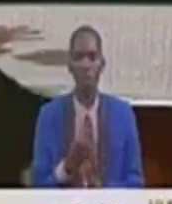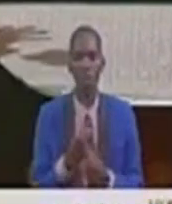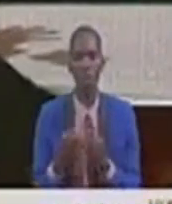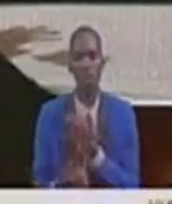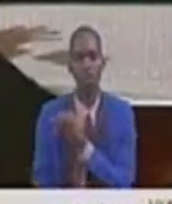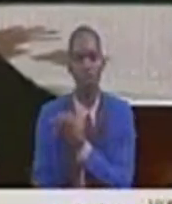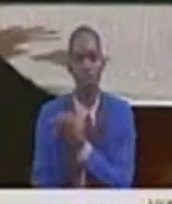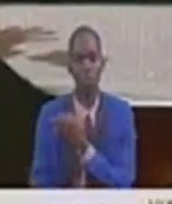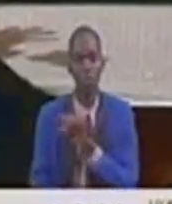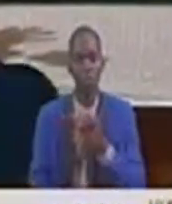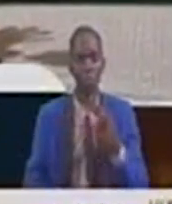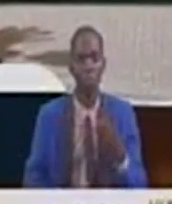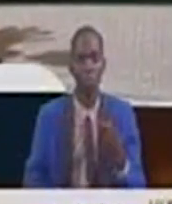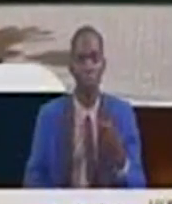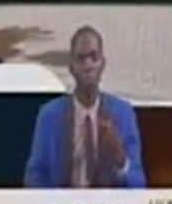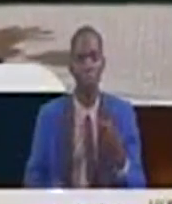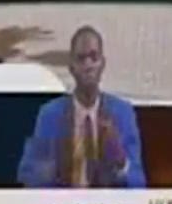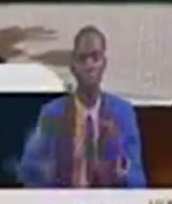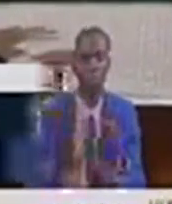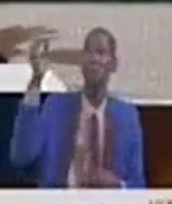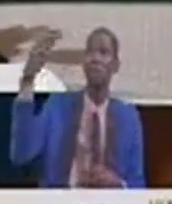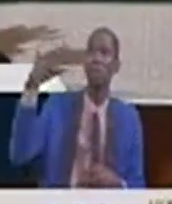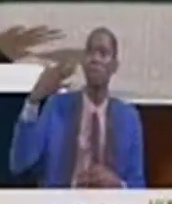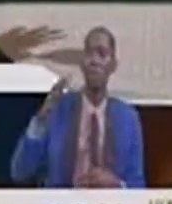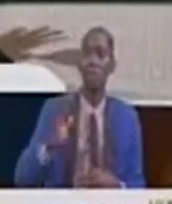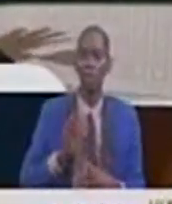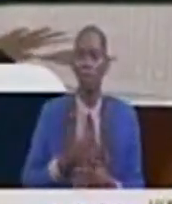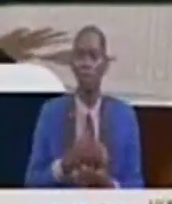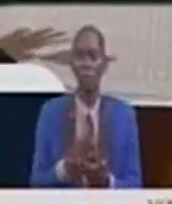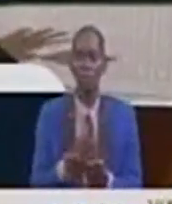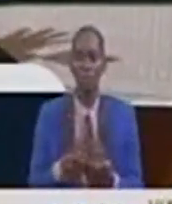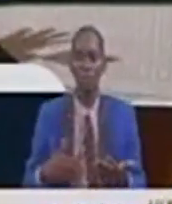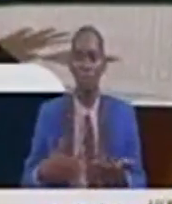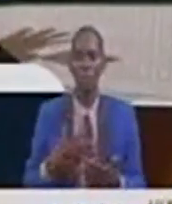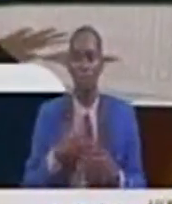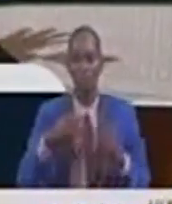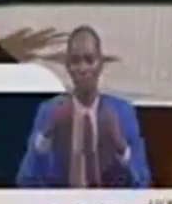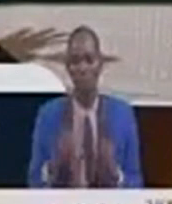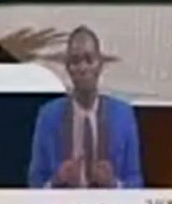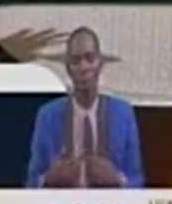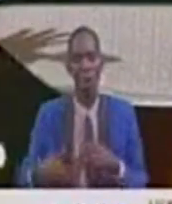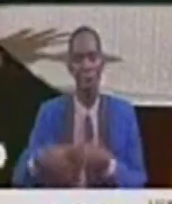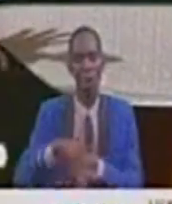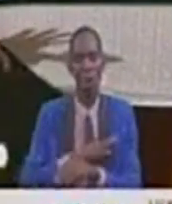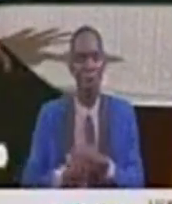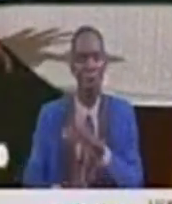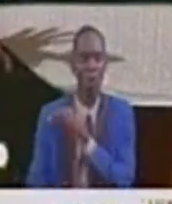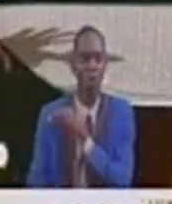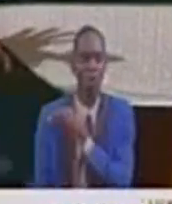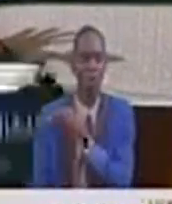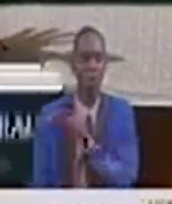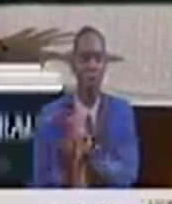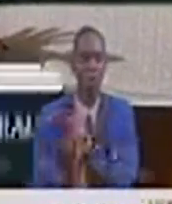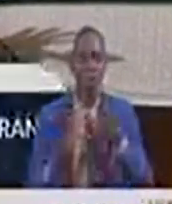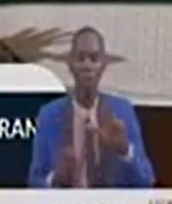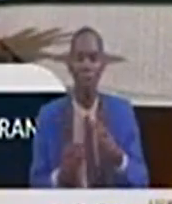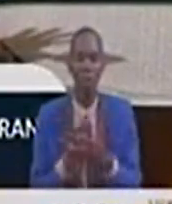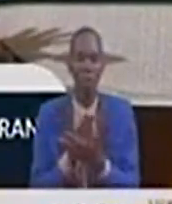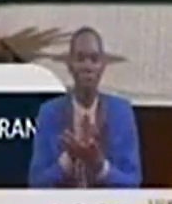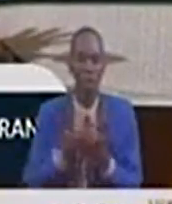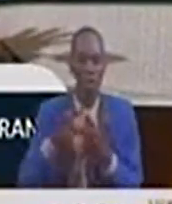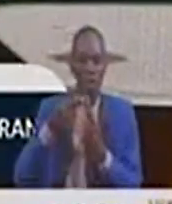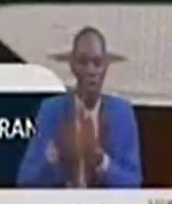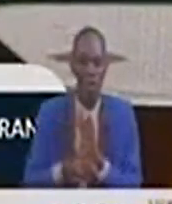a portion and power over temptation. Number three, godliness through prayer